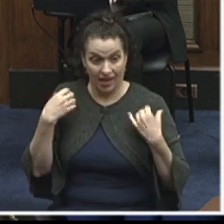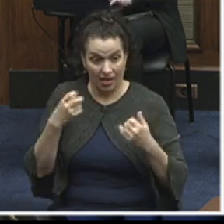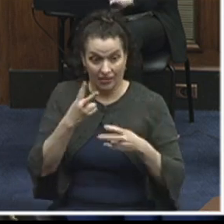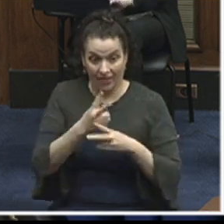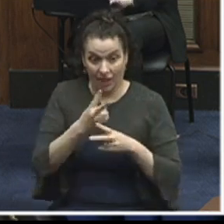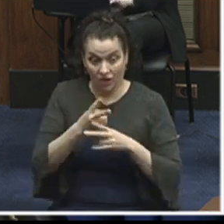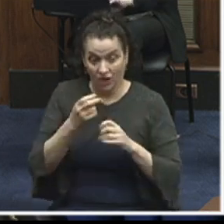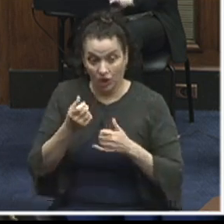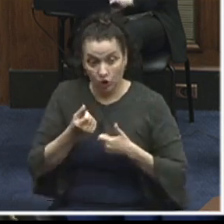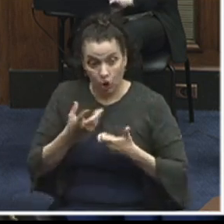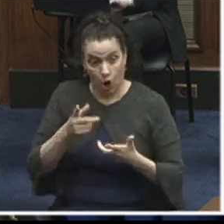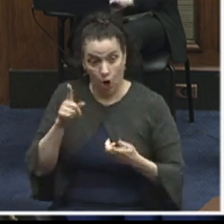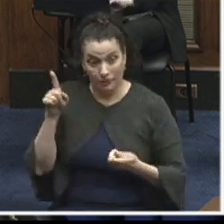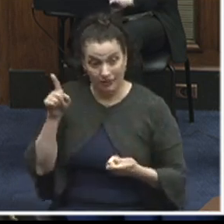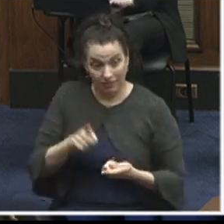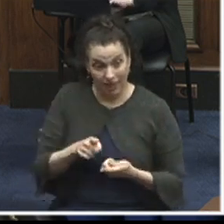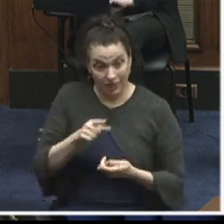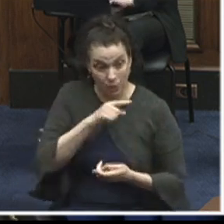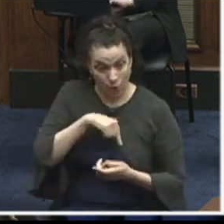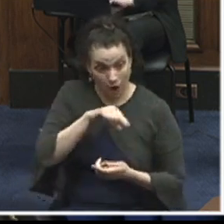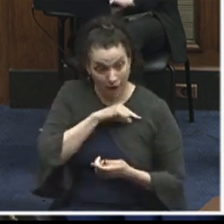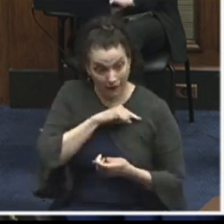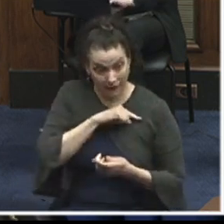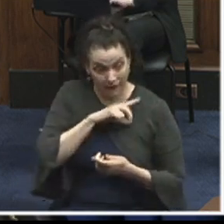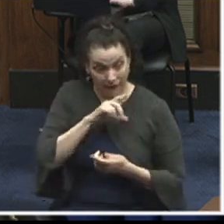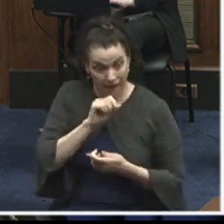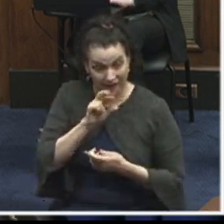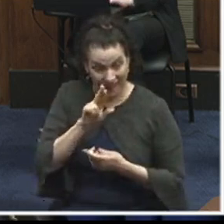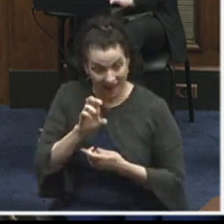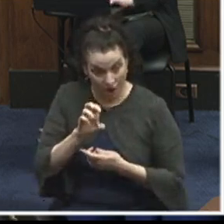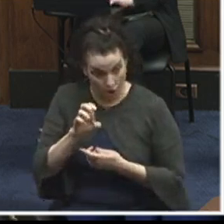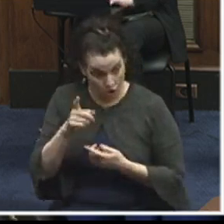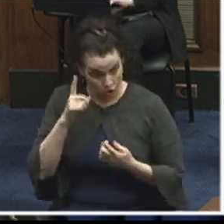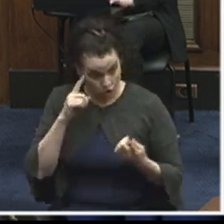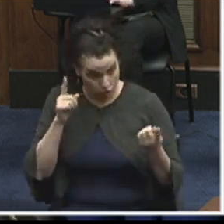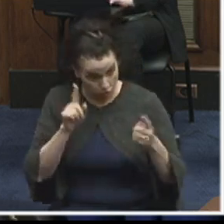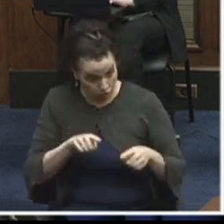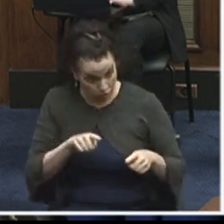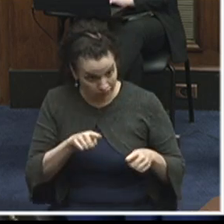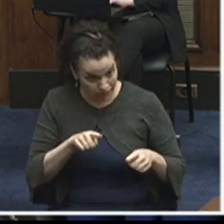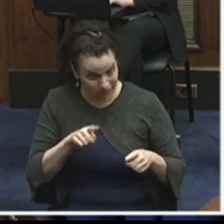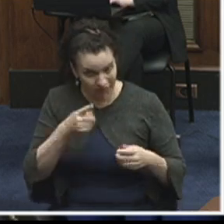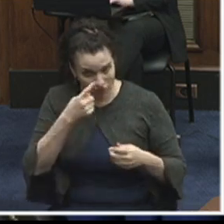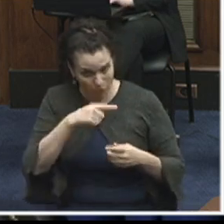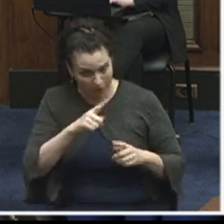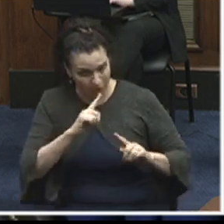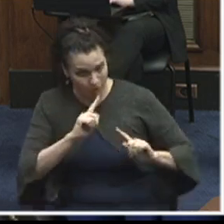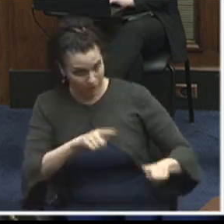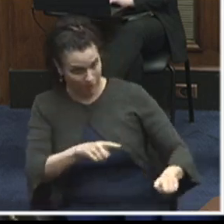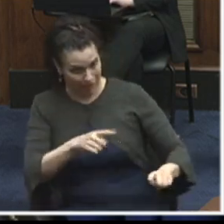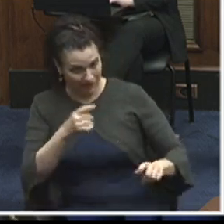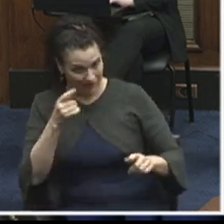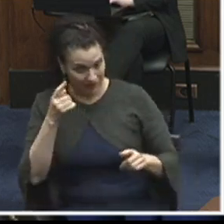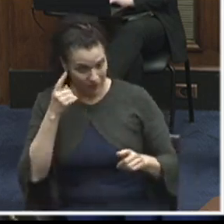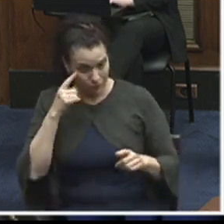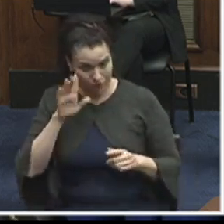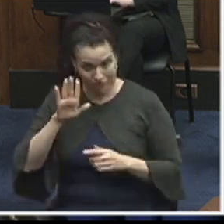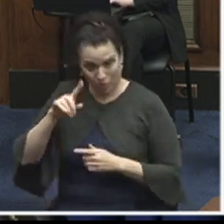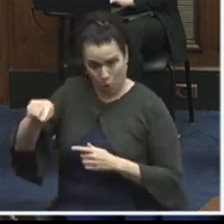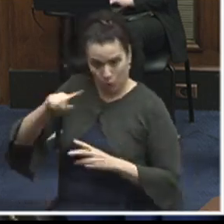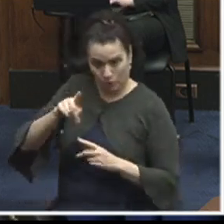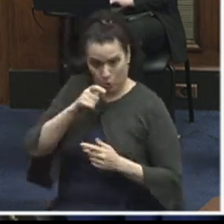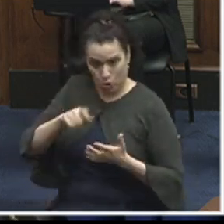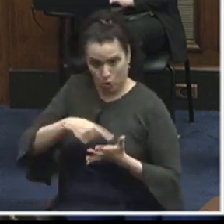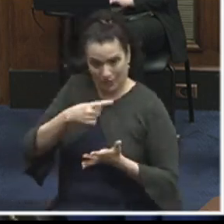of care that is available to people. Can you respond to that sort of critique as an